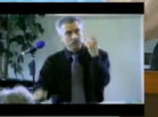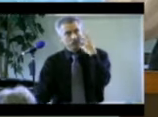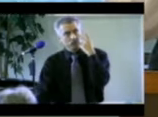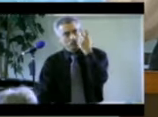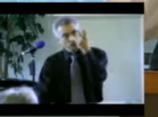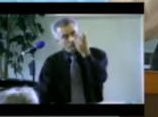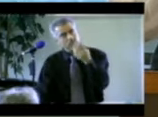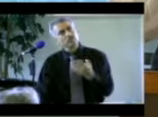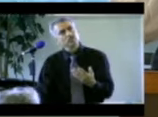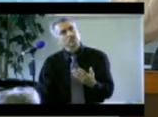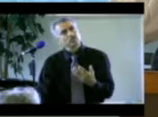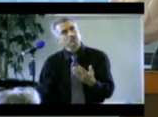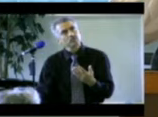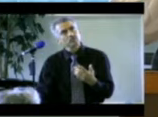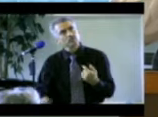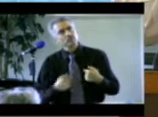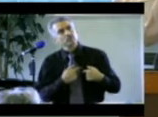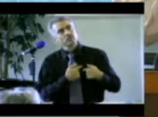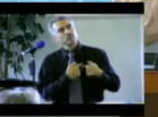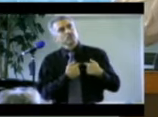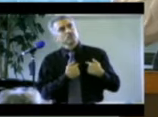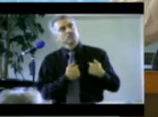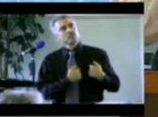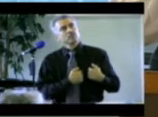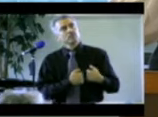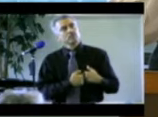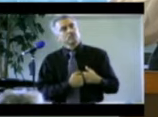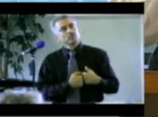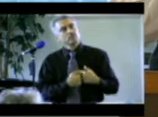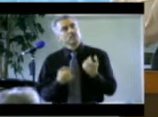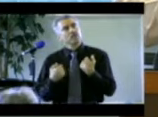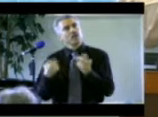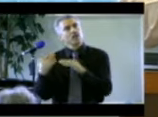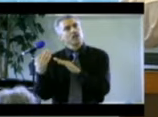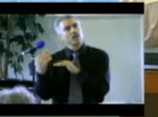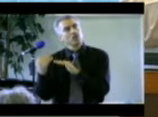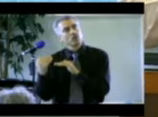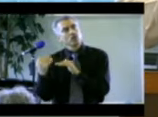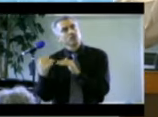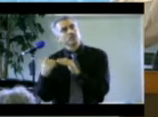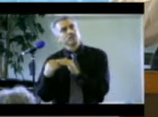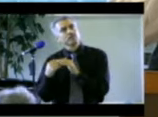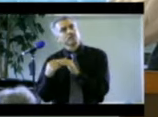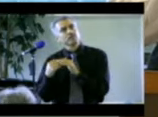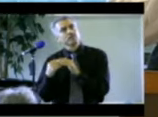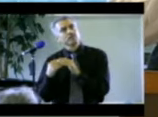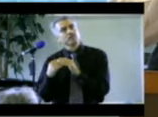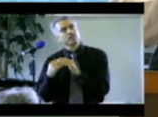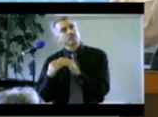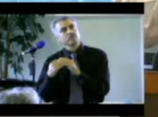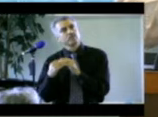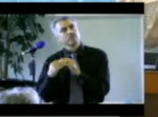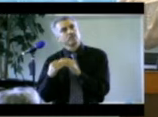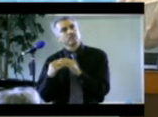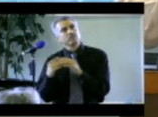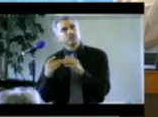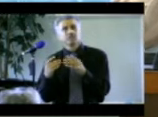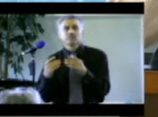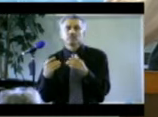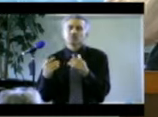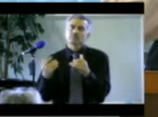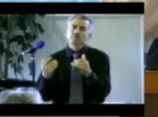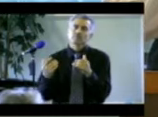when my heart goes dim and hope is weak, you part the stormy